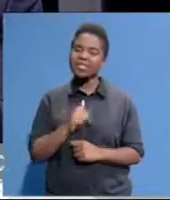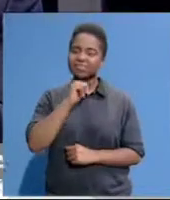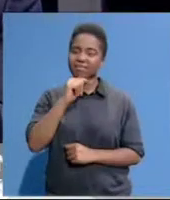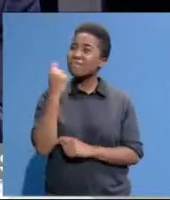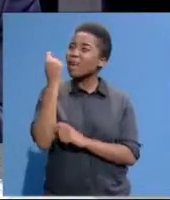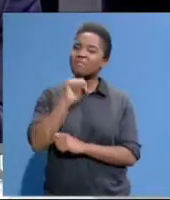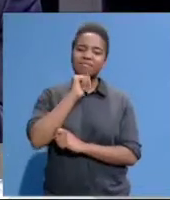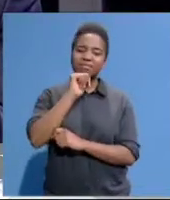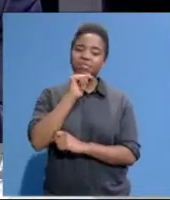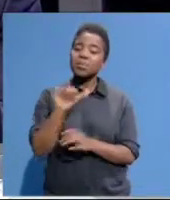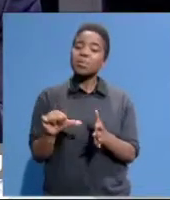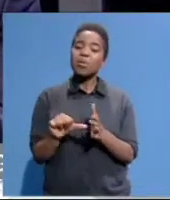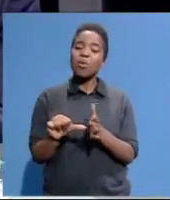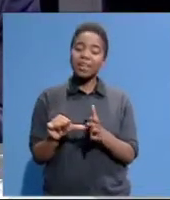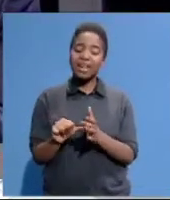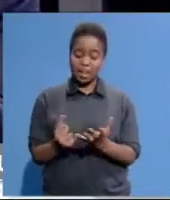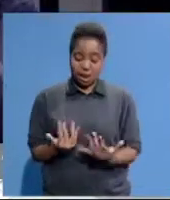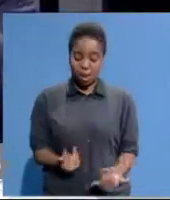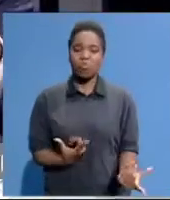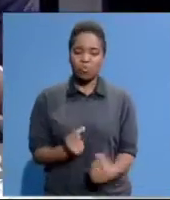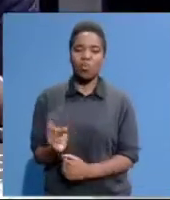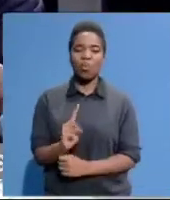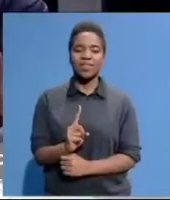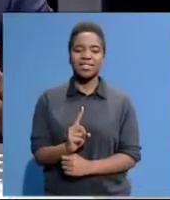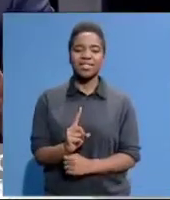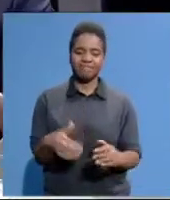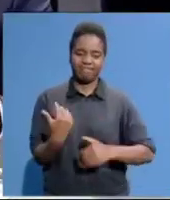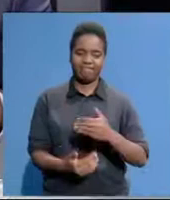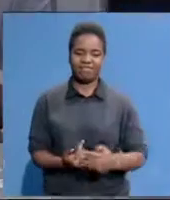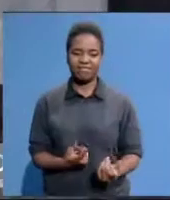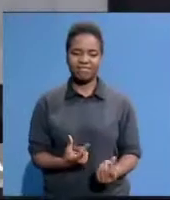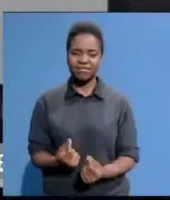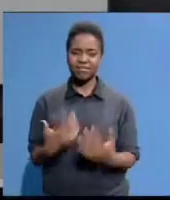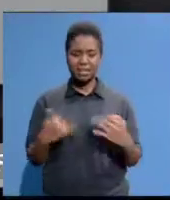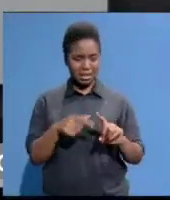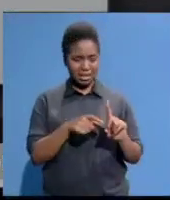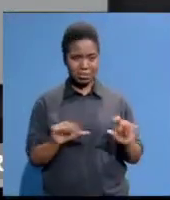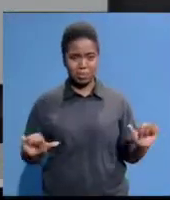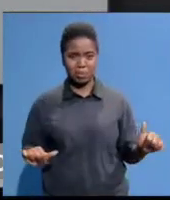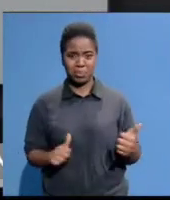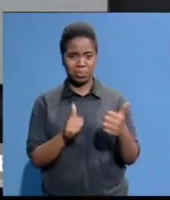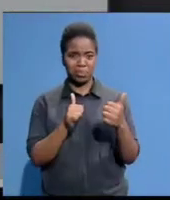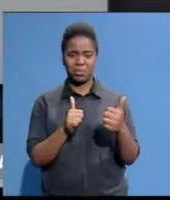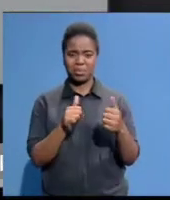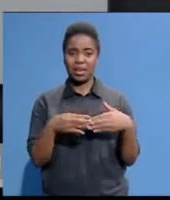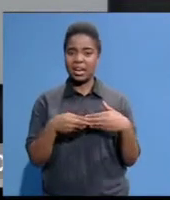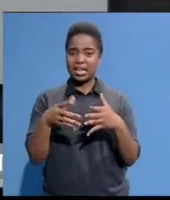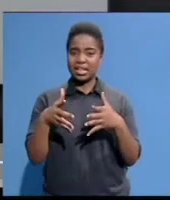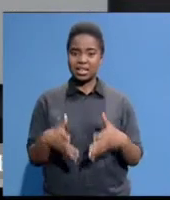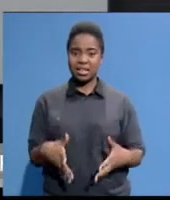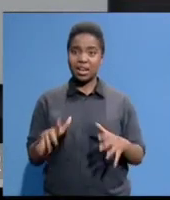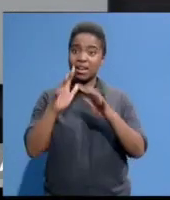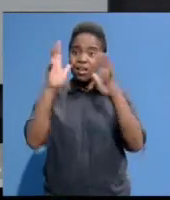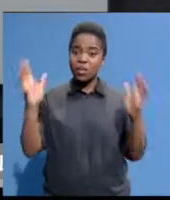and it's exactly what Tata did in coming from Ekunu to becoming this world leader, brushing shoulders again with world leaders in